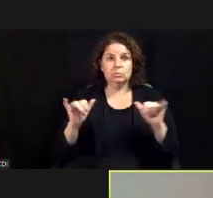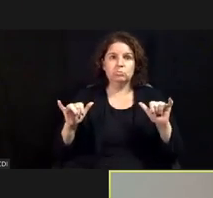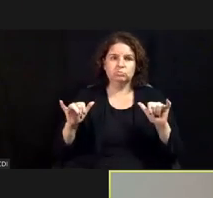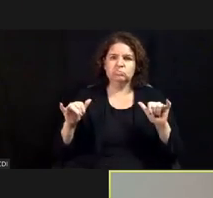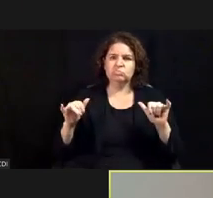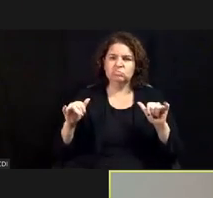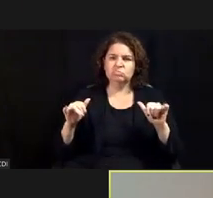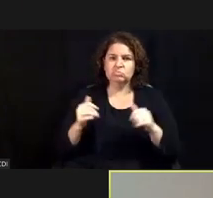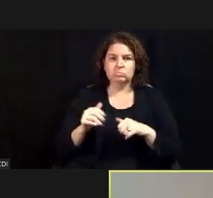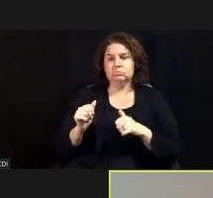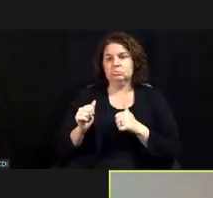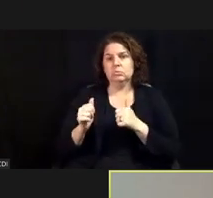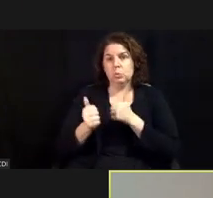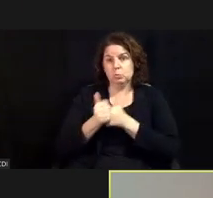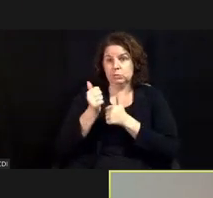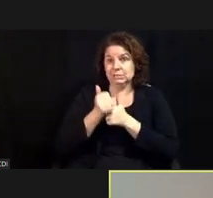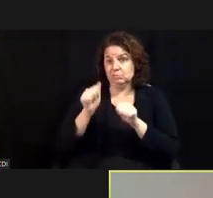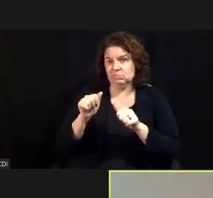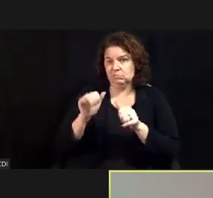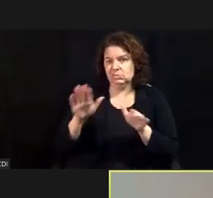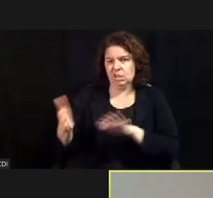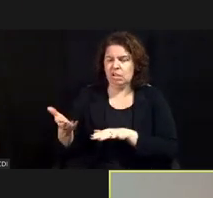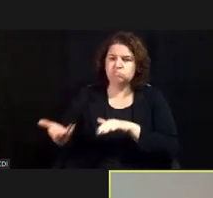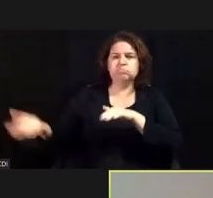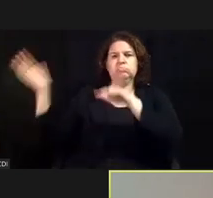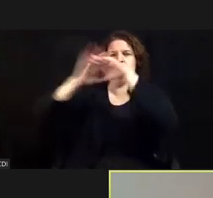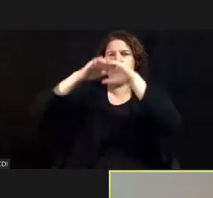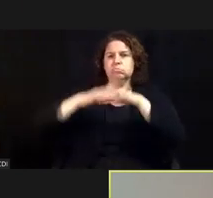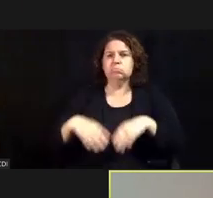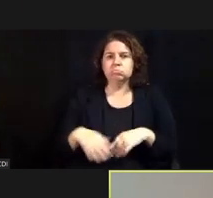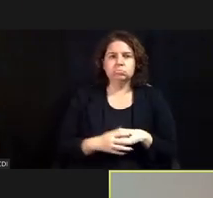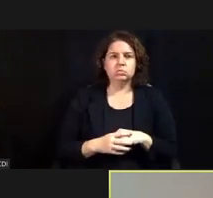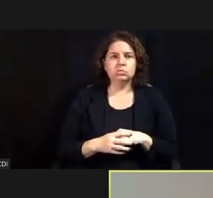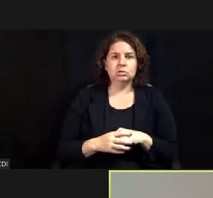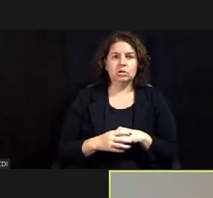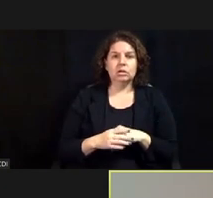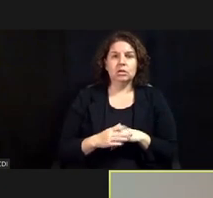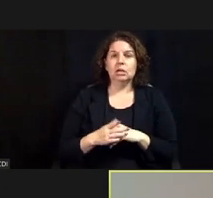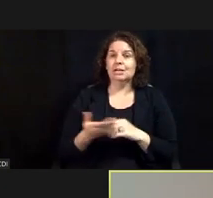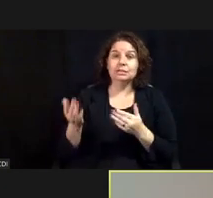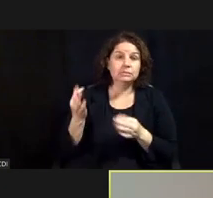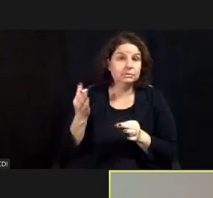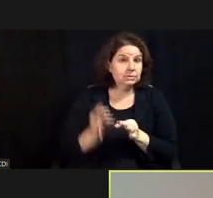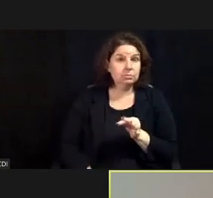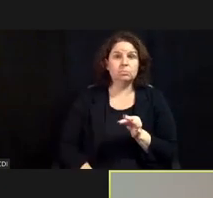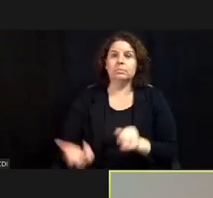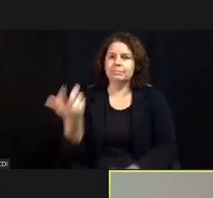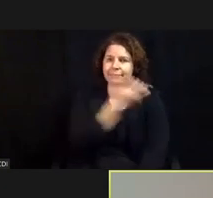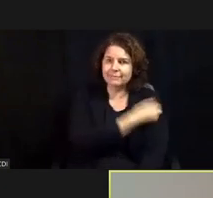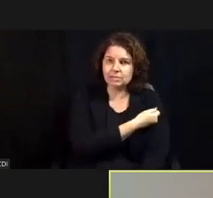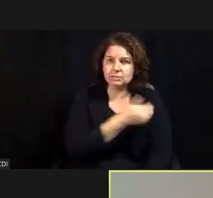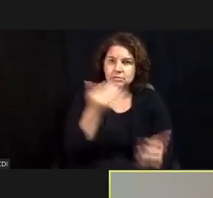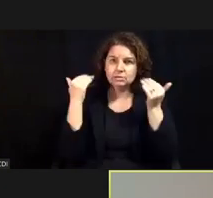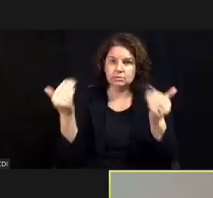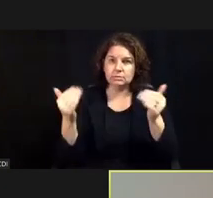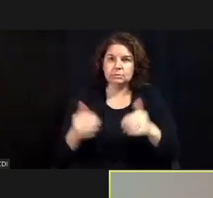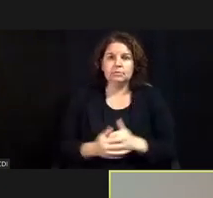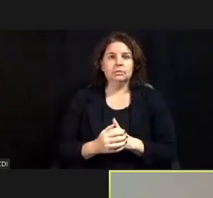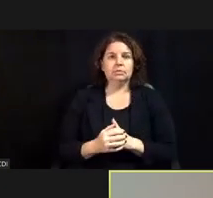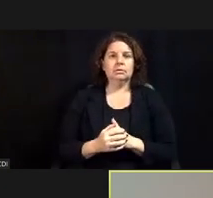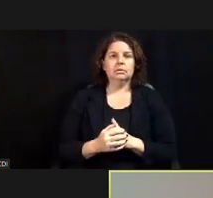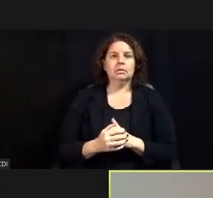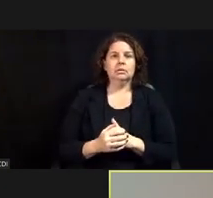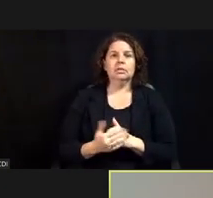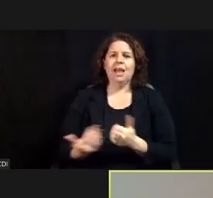the solution is really easy, and it's to get your flu shot. And the flu shots are available. Your healthcare provider should have